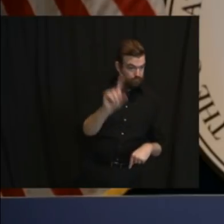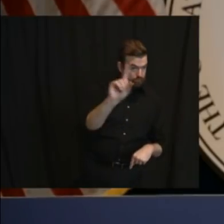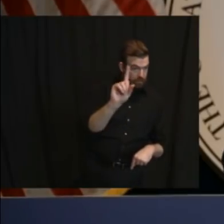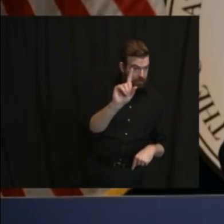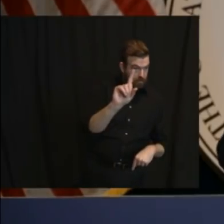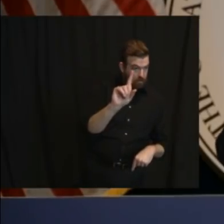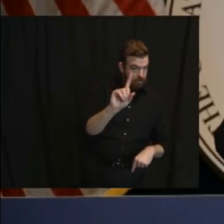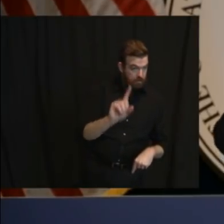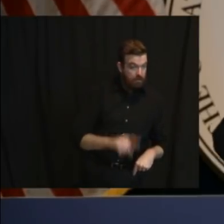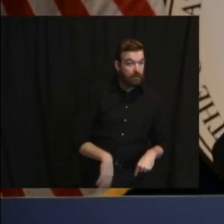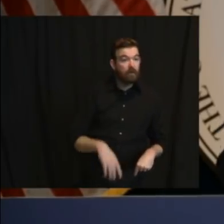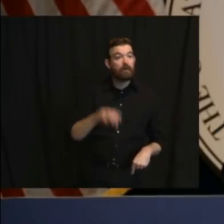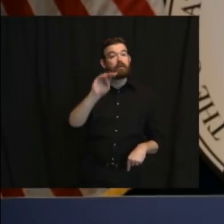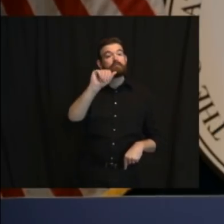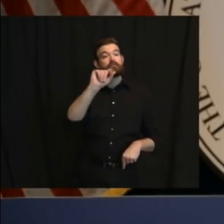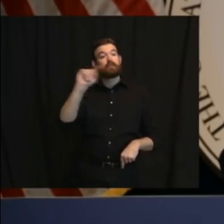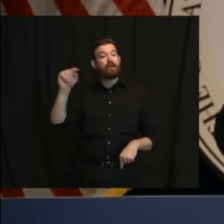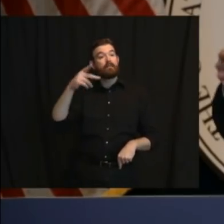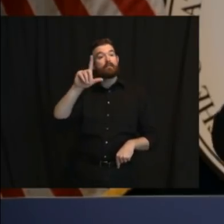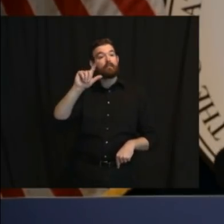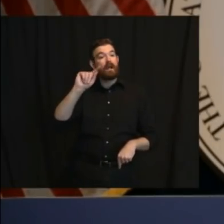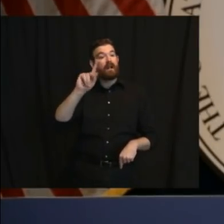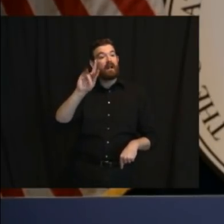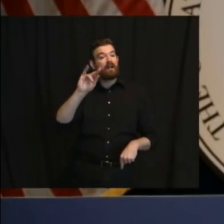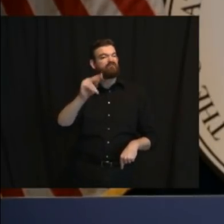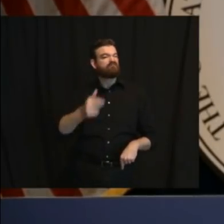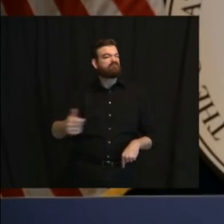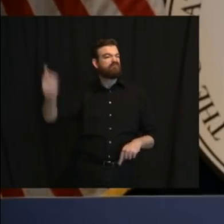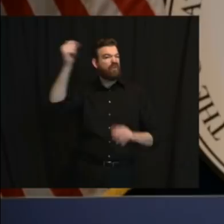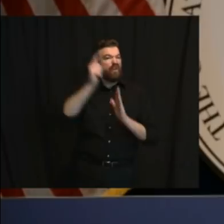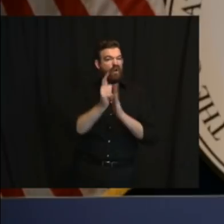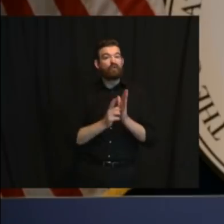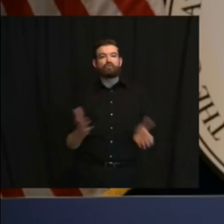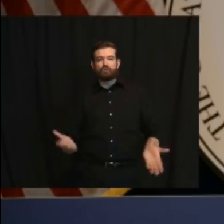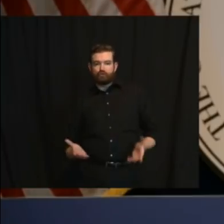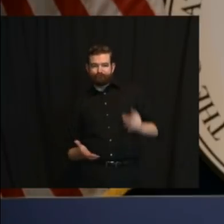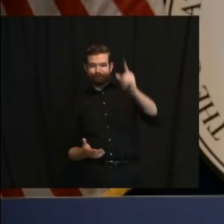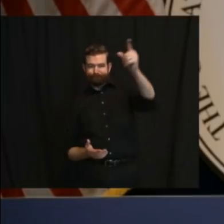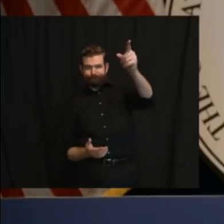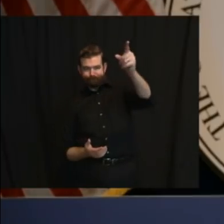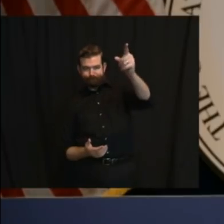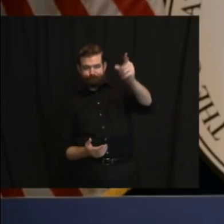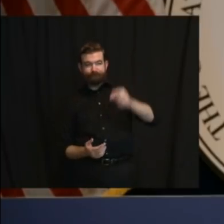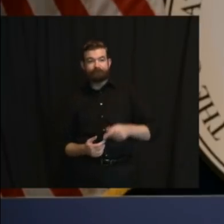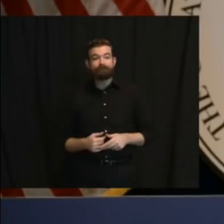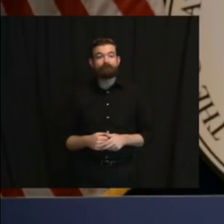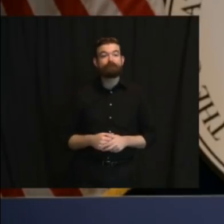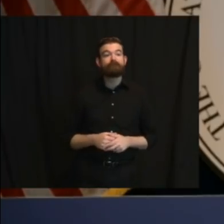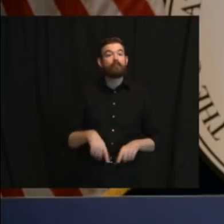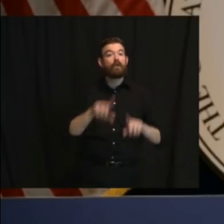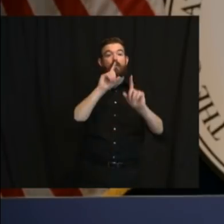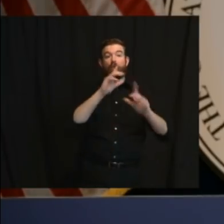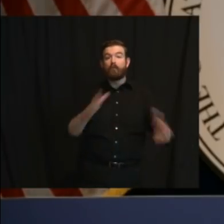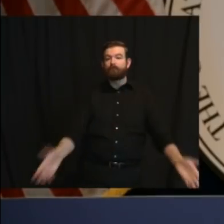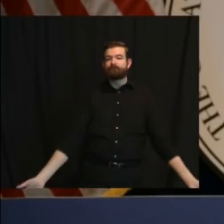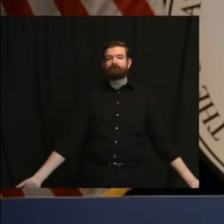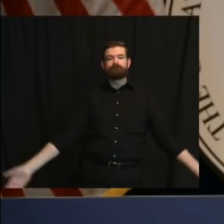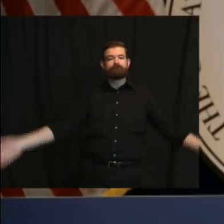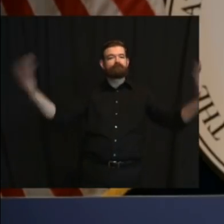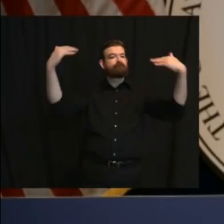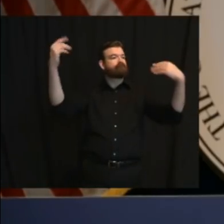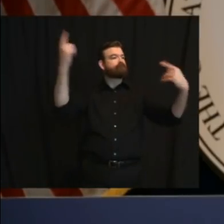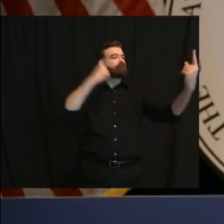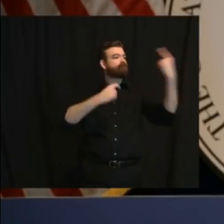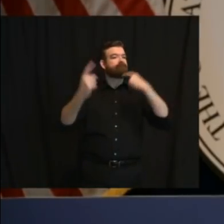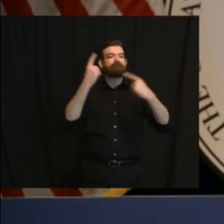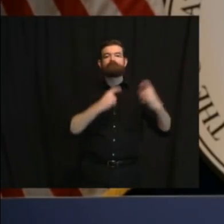counsel, has joined us. Thank you, Matt, for being here. And with that, Elise, good afternoon. Hi, good afternoon. Matt is here